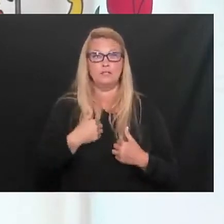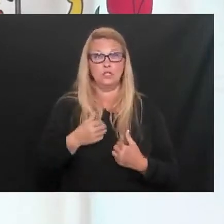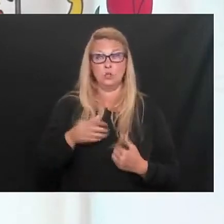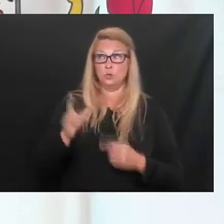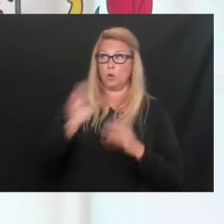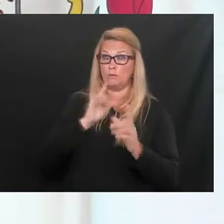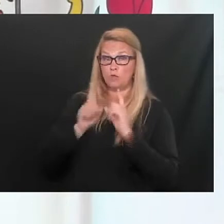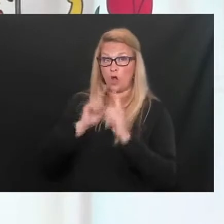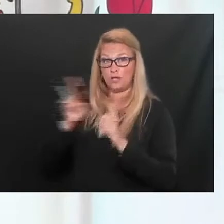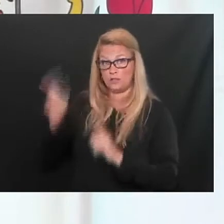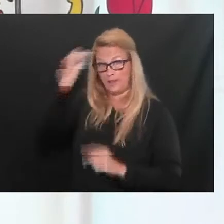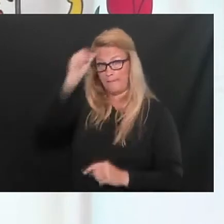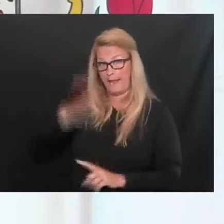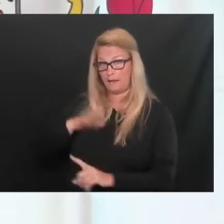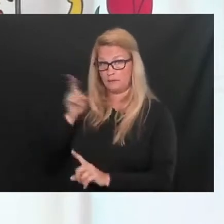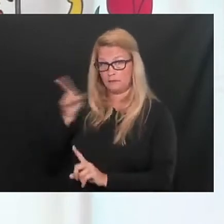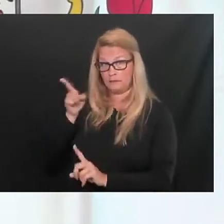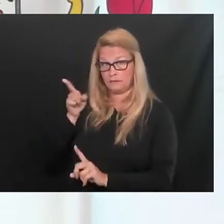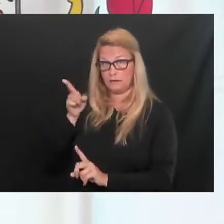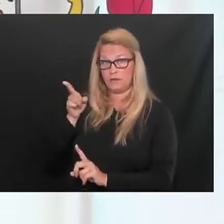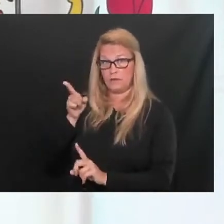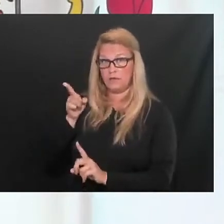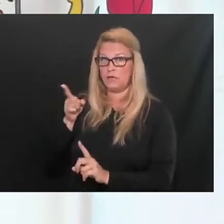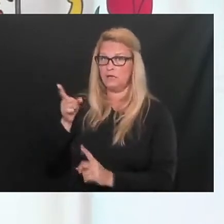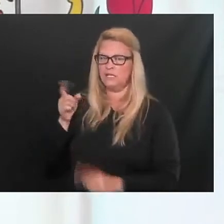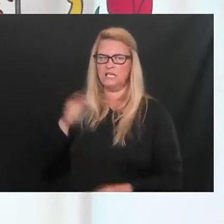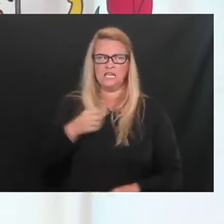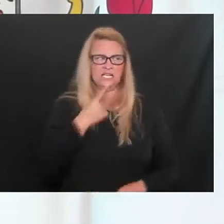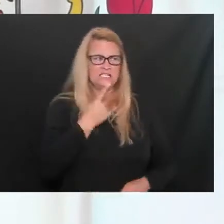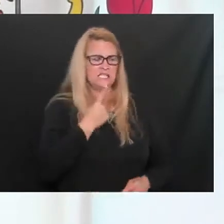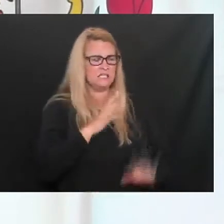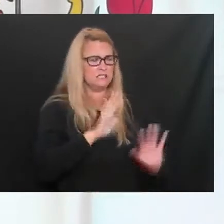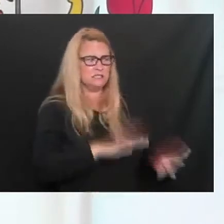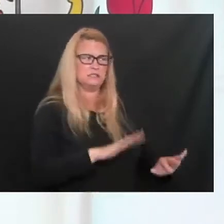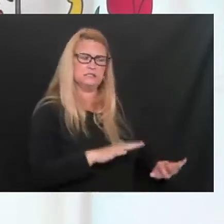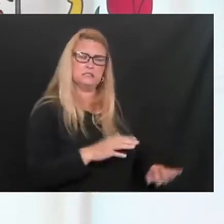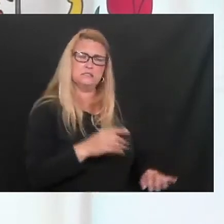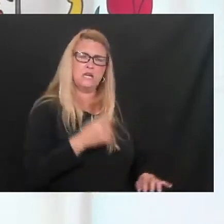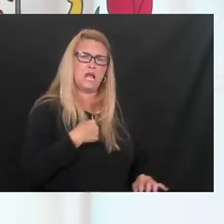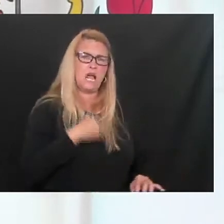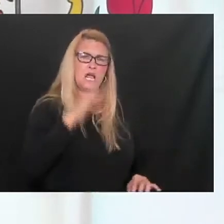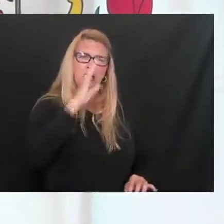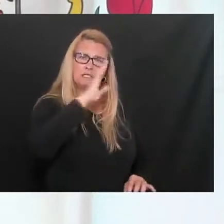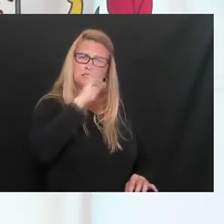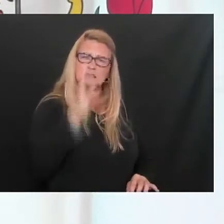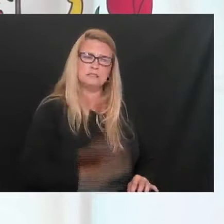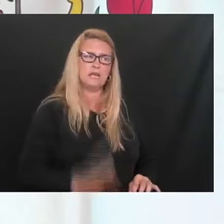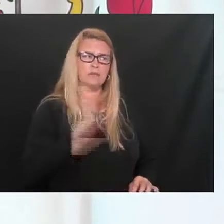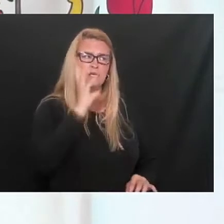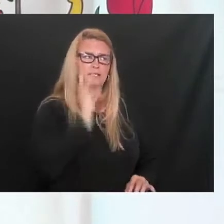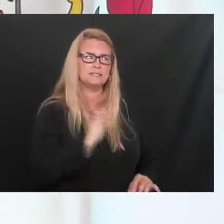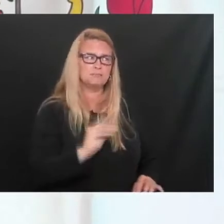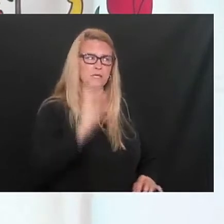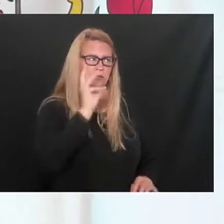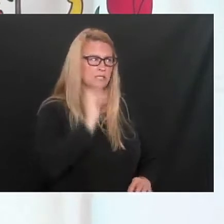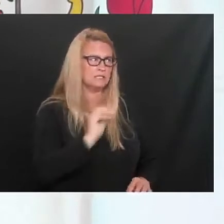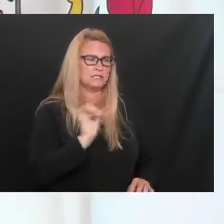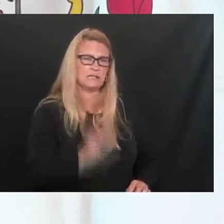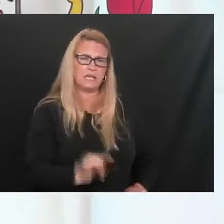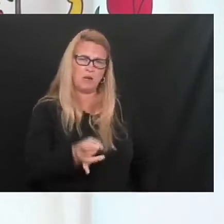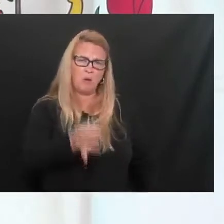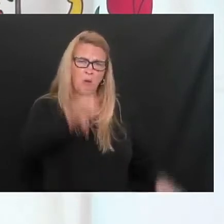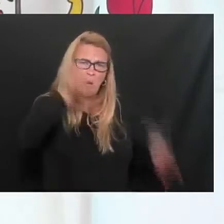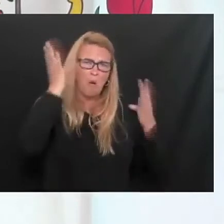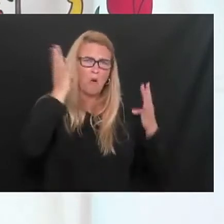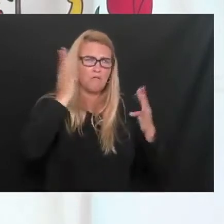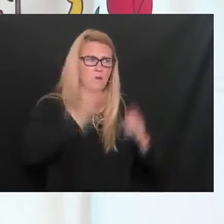man, he said, I'll tell you one thing. I had never been through anything like that in my life. And he said,